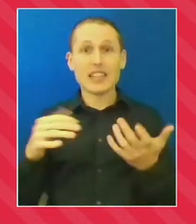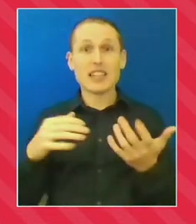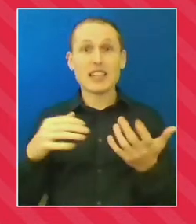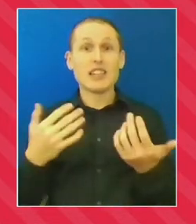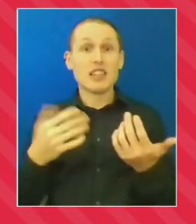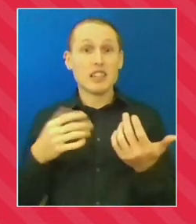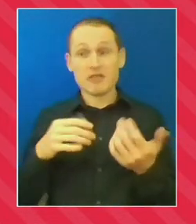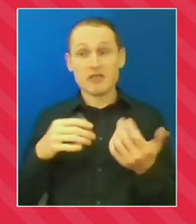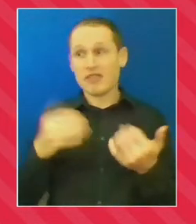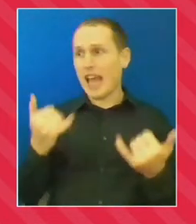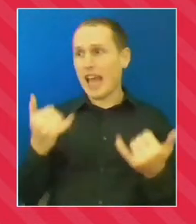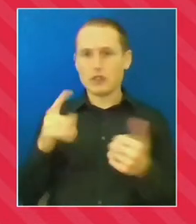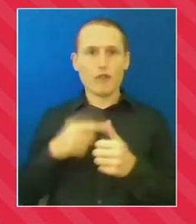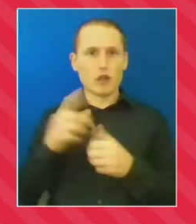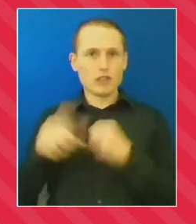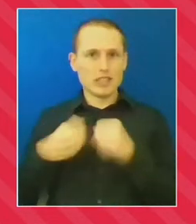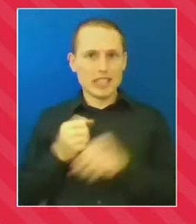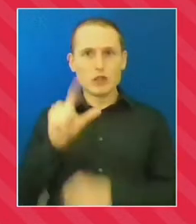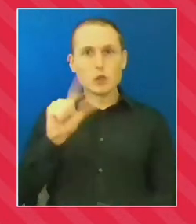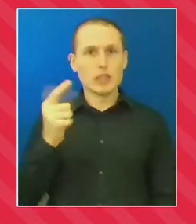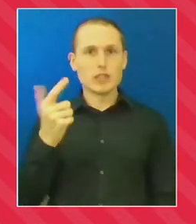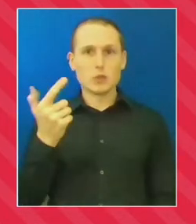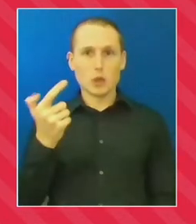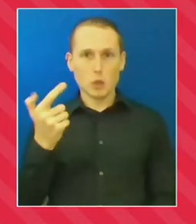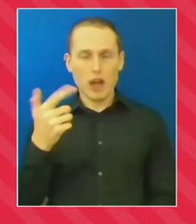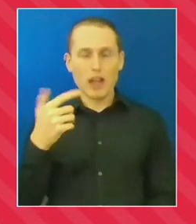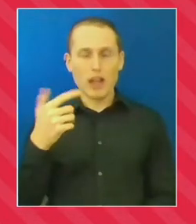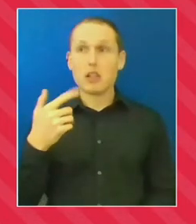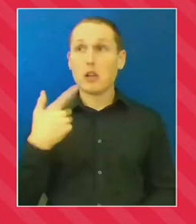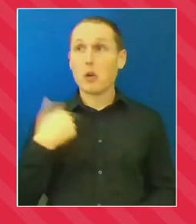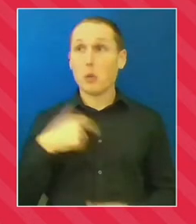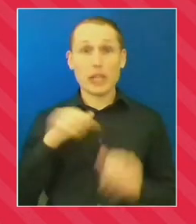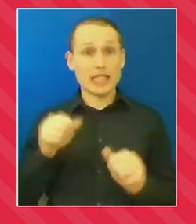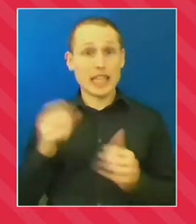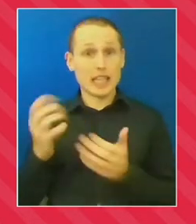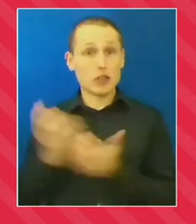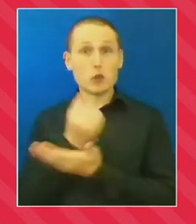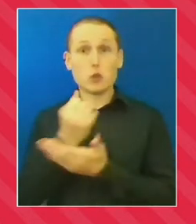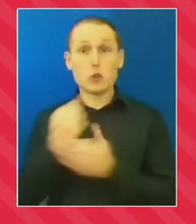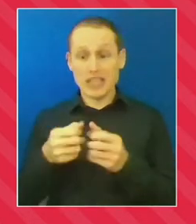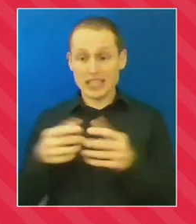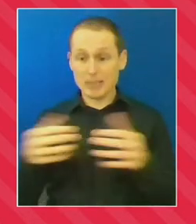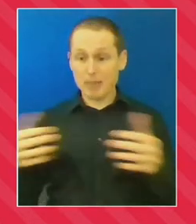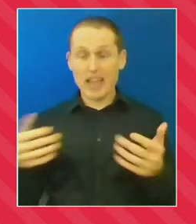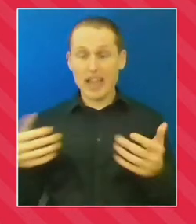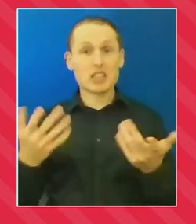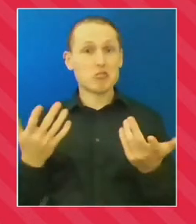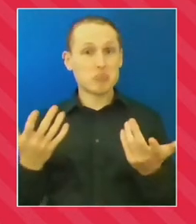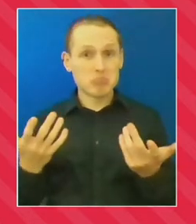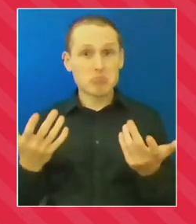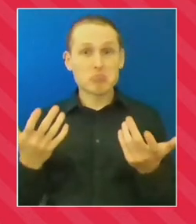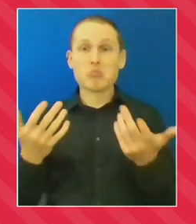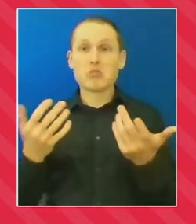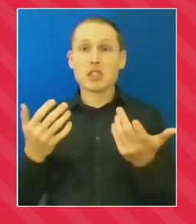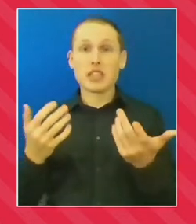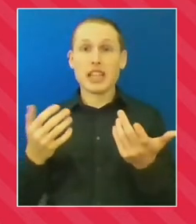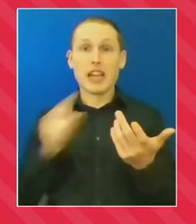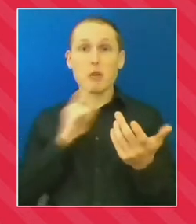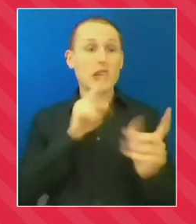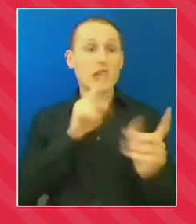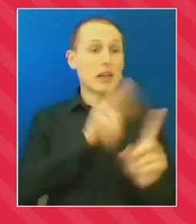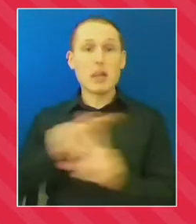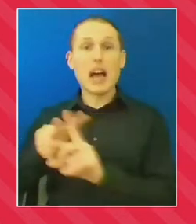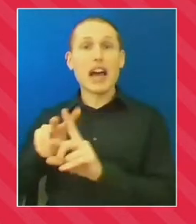in 2021, that we are able to utilize it and expand it and grow it and do it organization-wide to